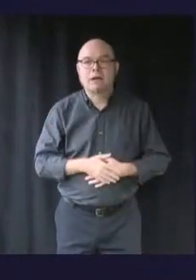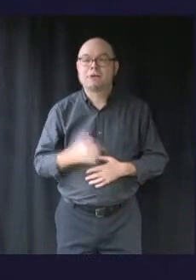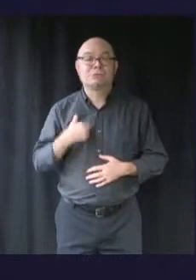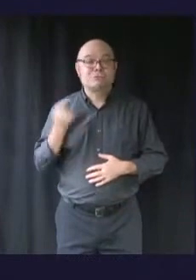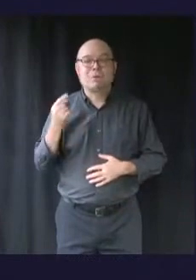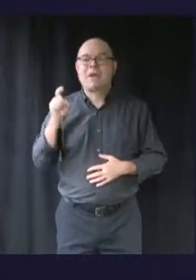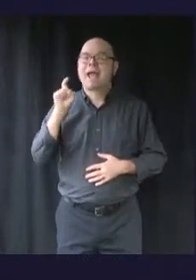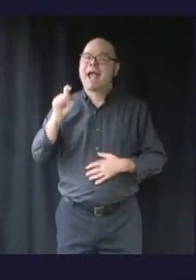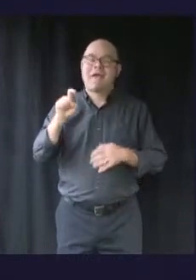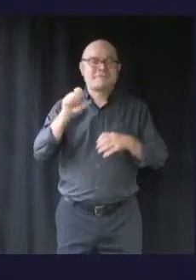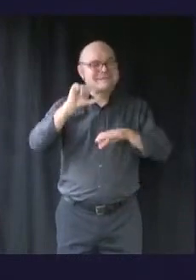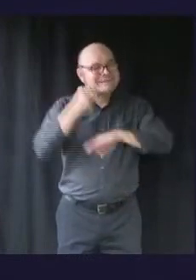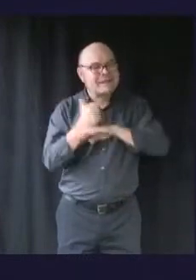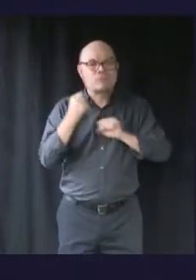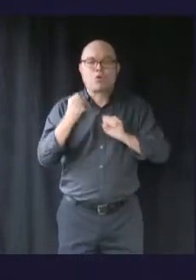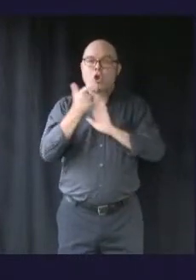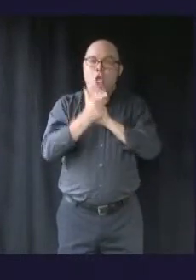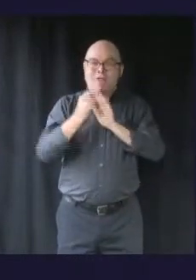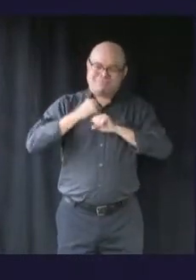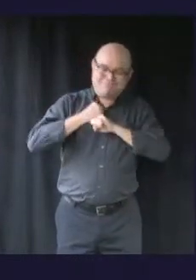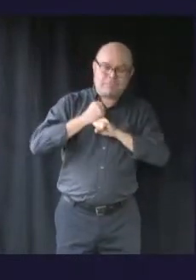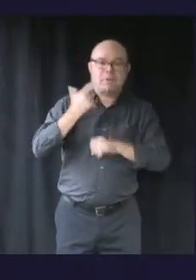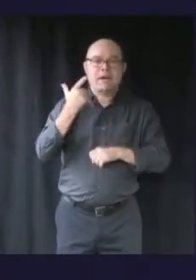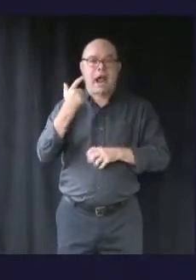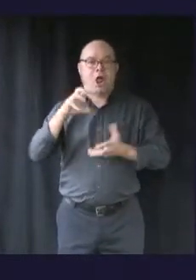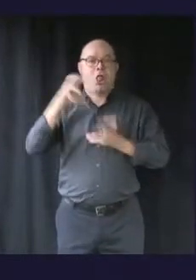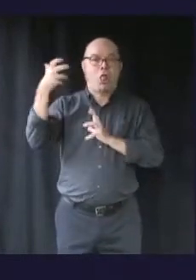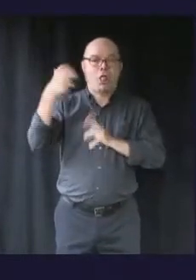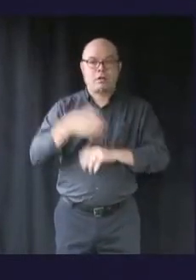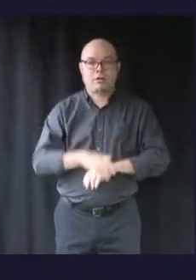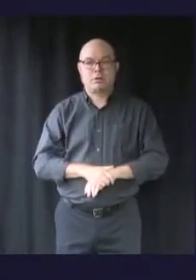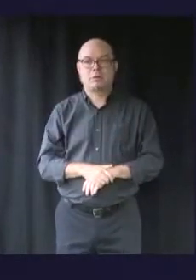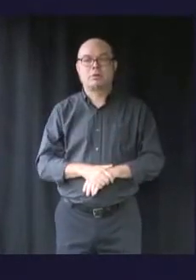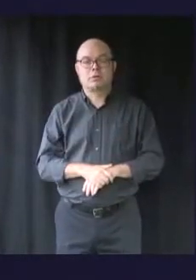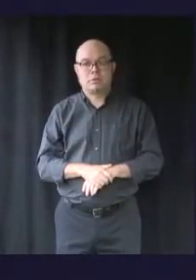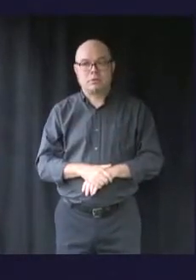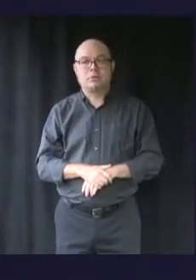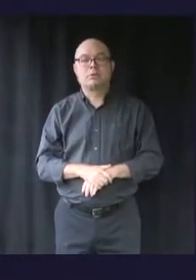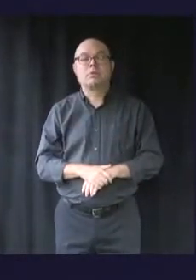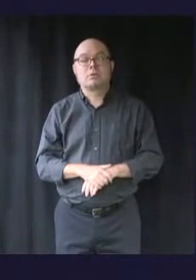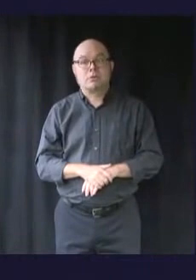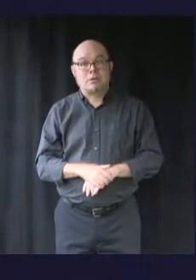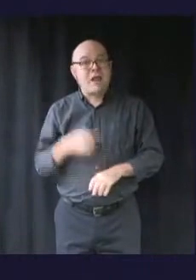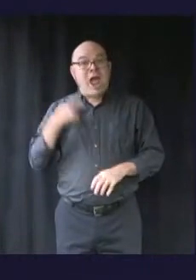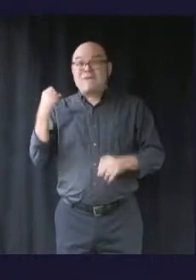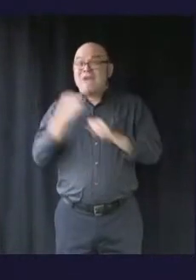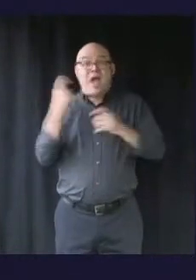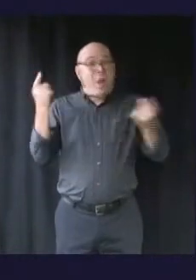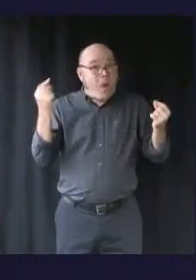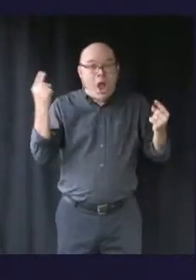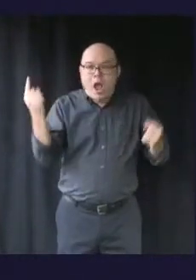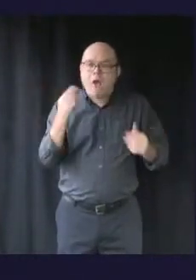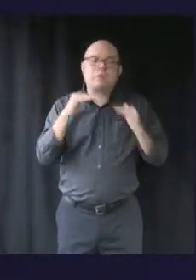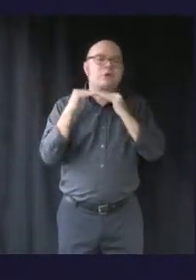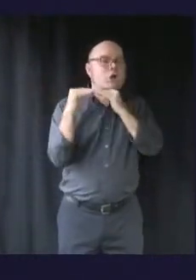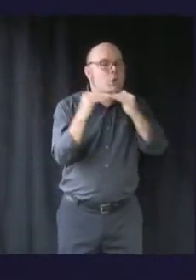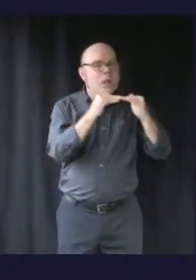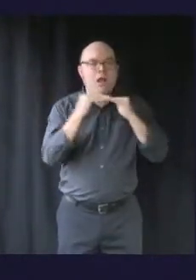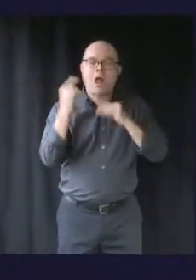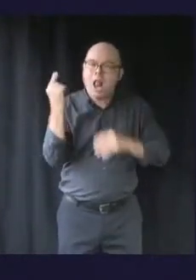fighting always for human rights and democracy against the forces of oppression and injustice. He passed that passion on to his